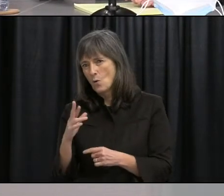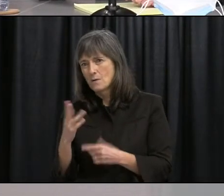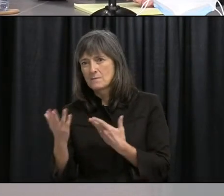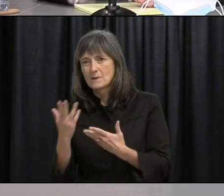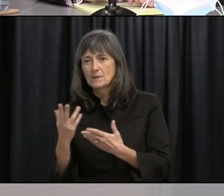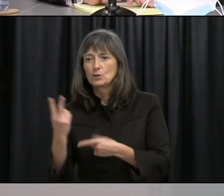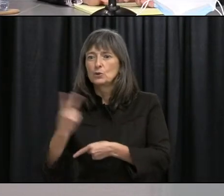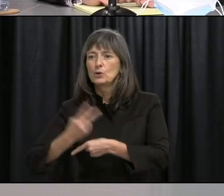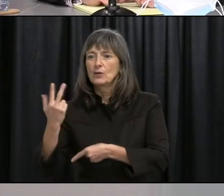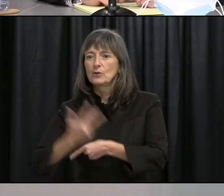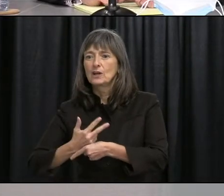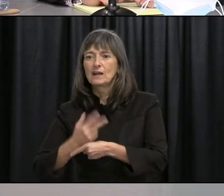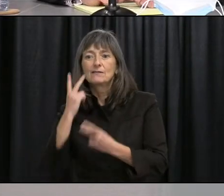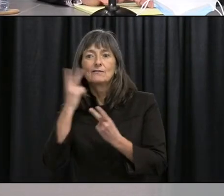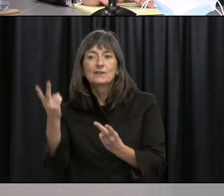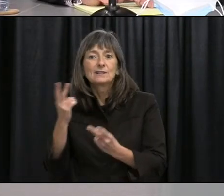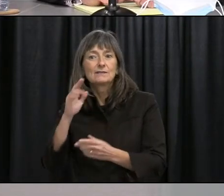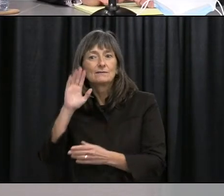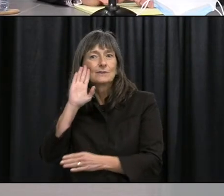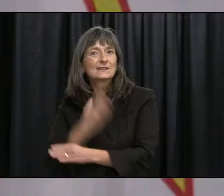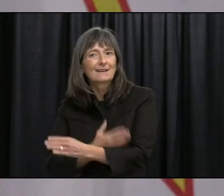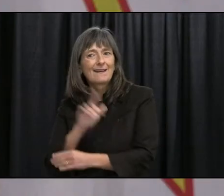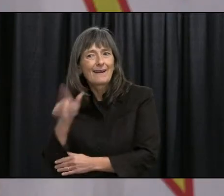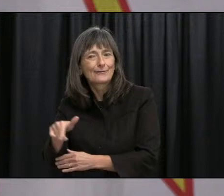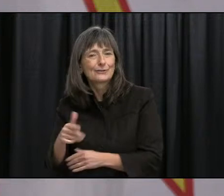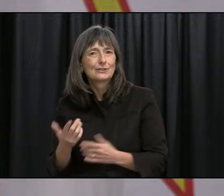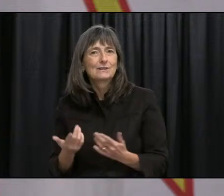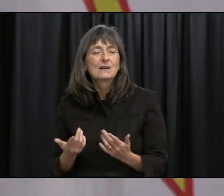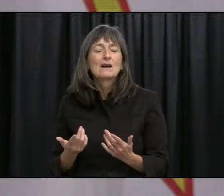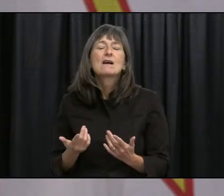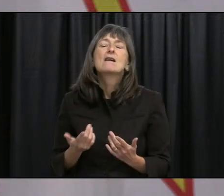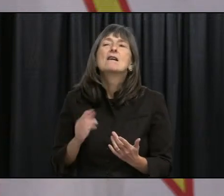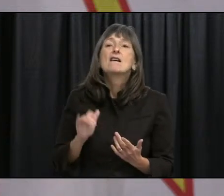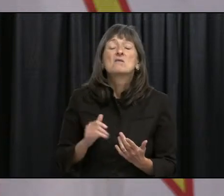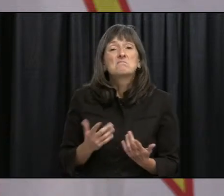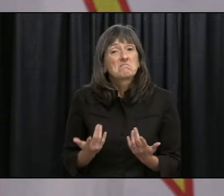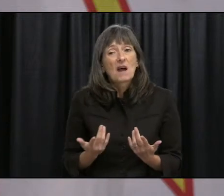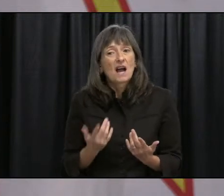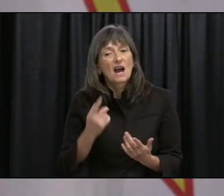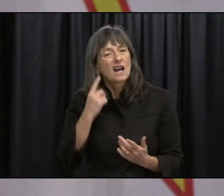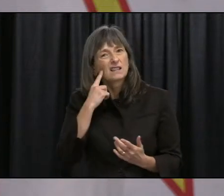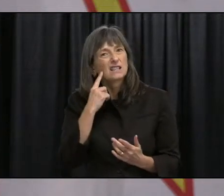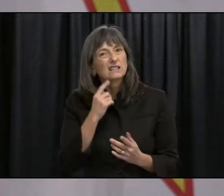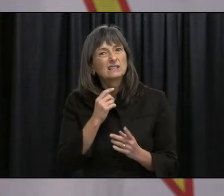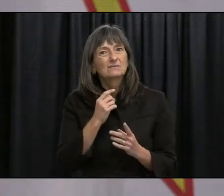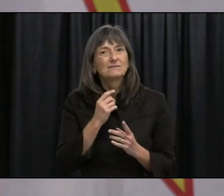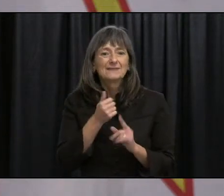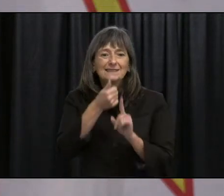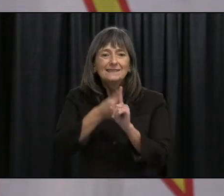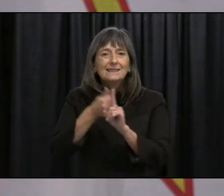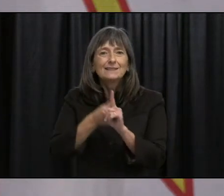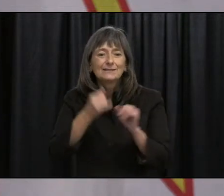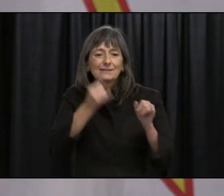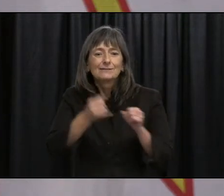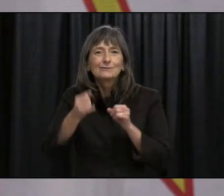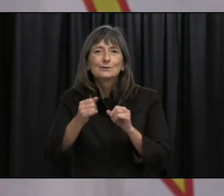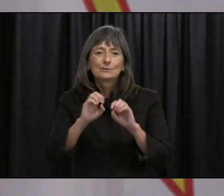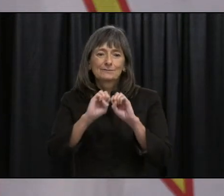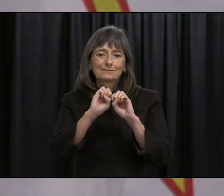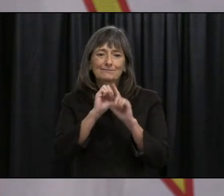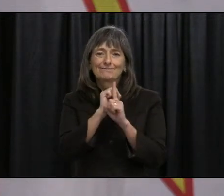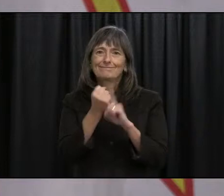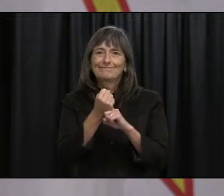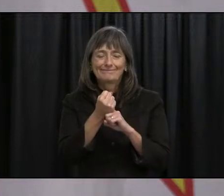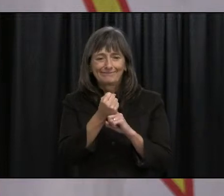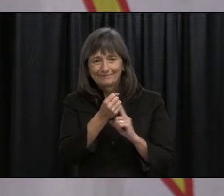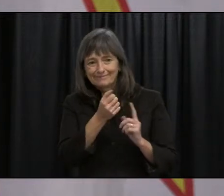their child. Oh, I see. So I guess every case has to be looked at individually, and we have